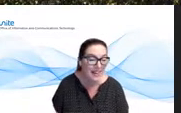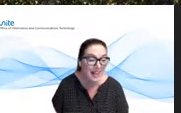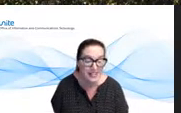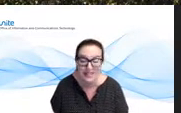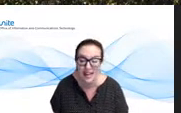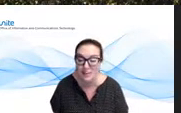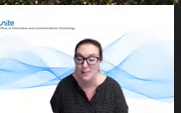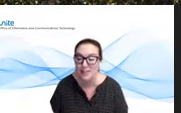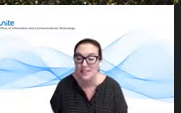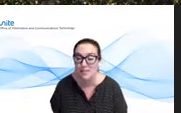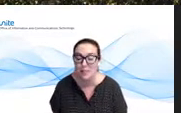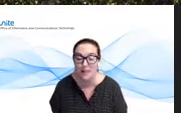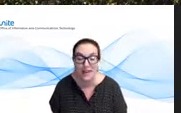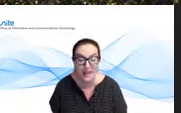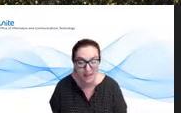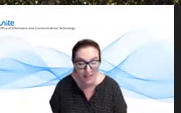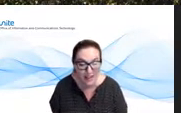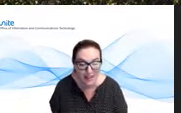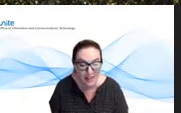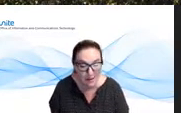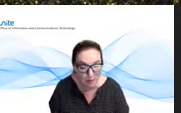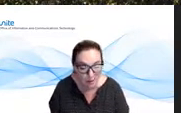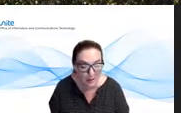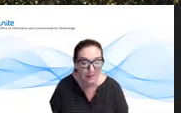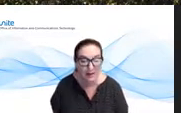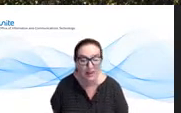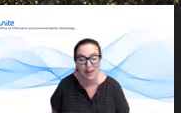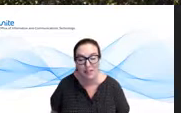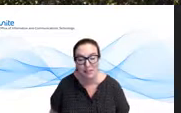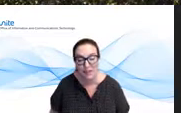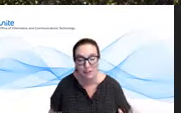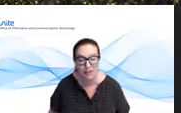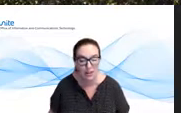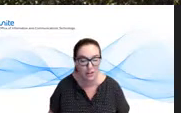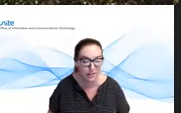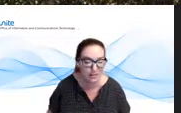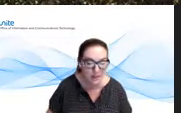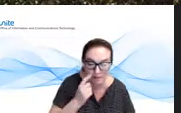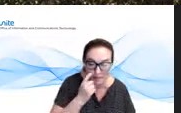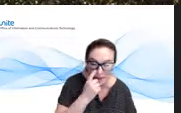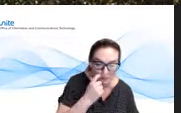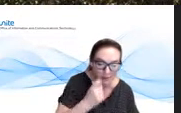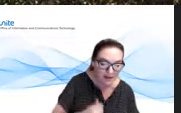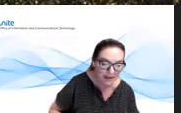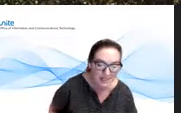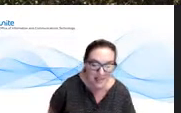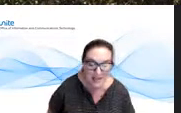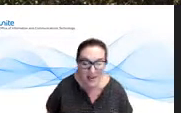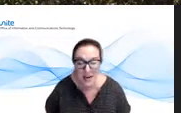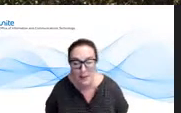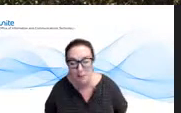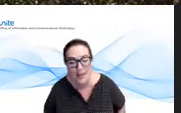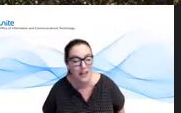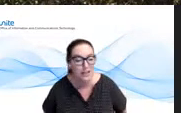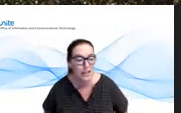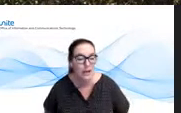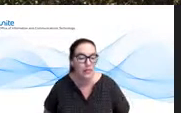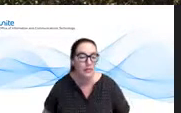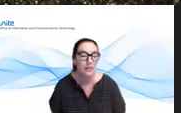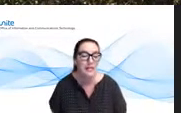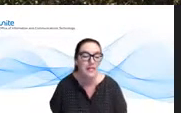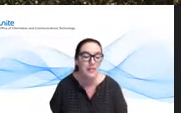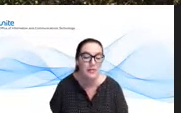I'm wearing glasses and presenting from my kitchen in Brooklyn, but I have a very professional UN virtual background.